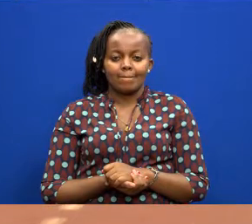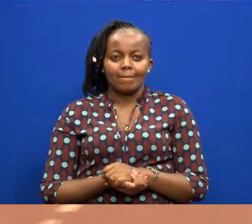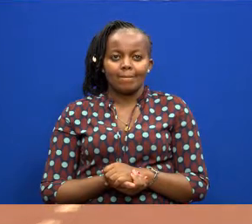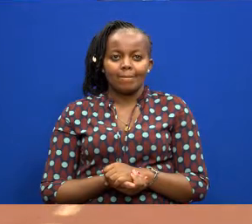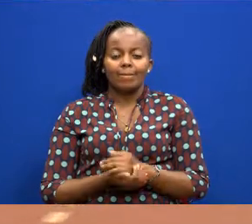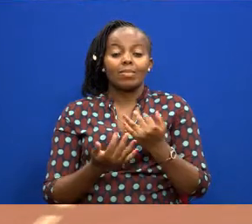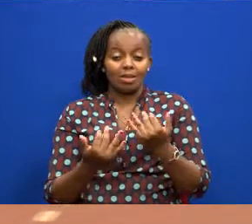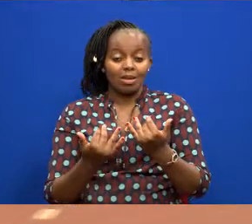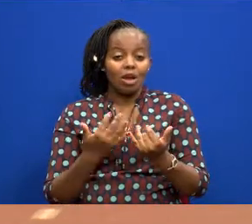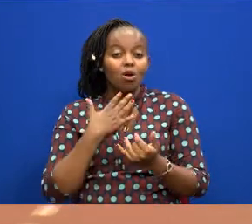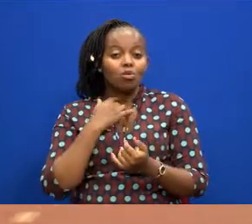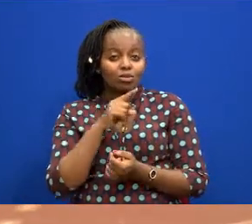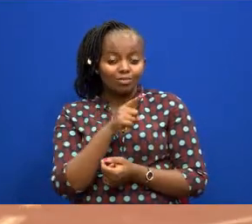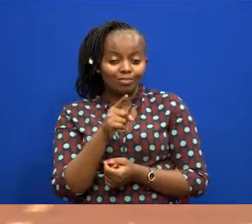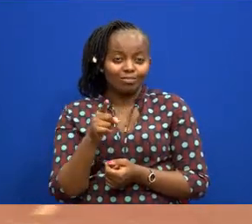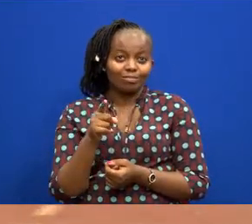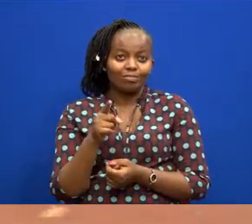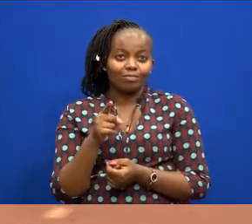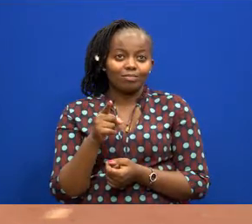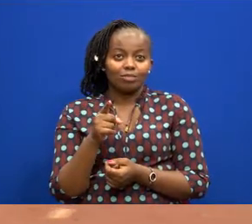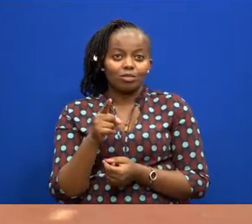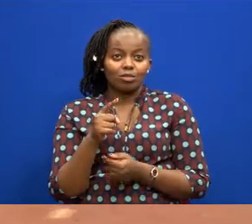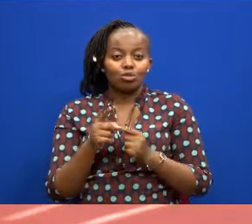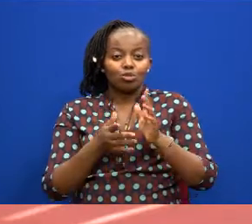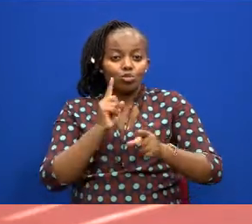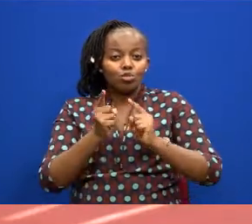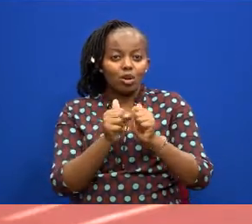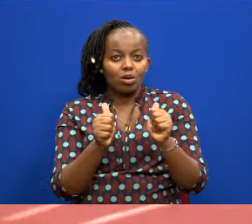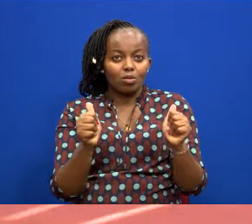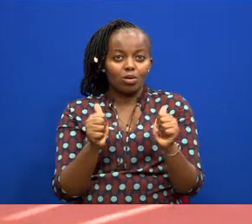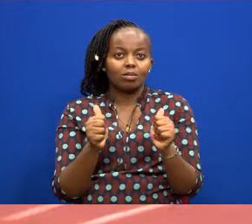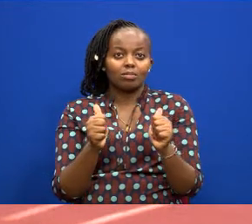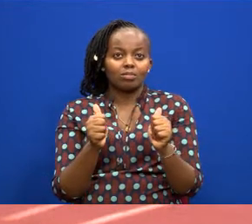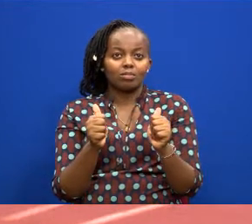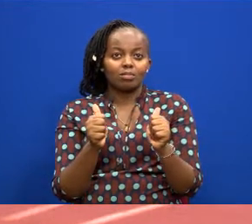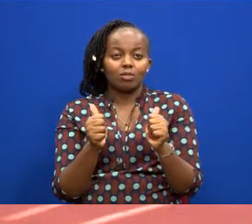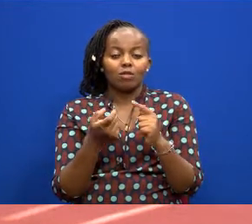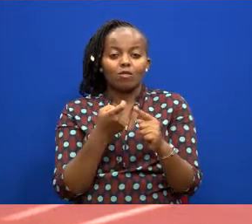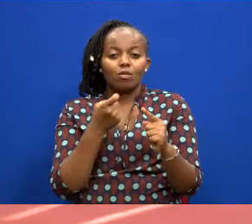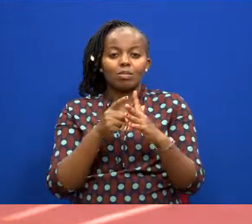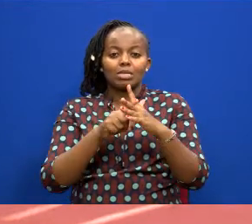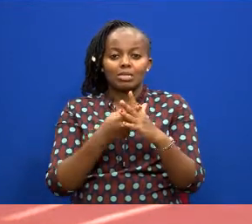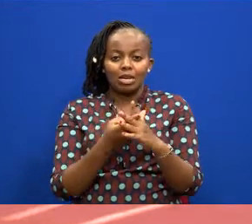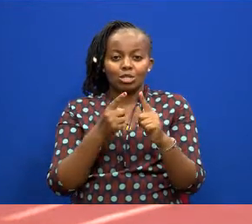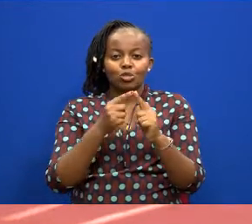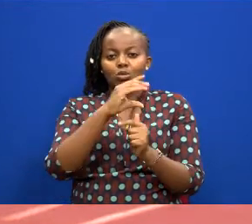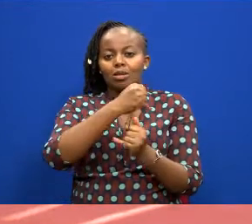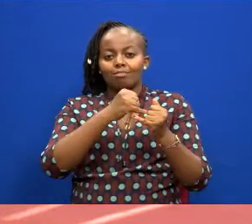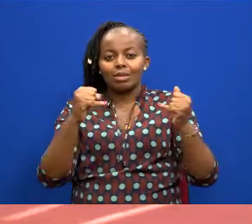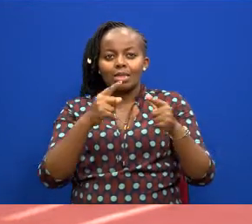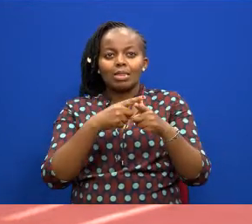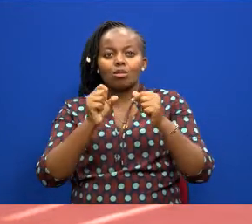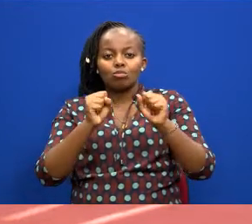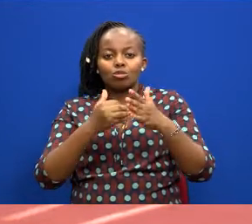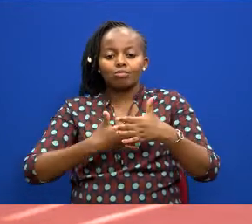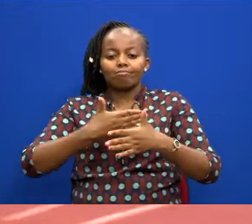Good. This time around, I like us to do it so well that we keep it seamless from start to transition phase. Then we